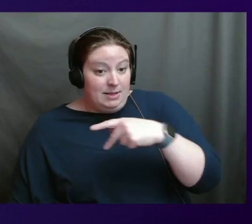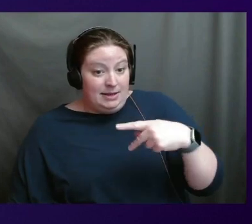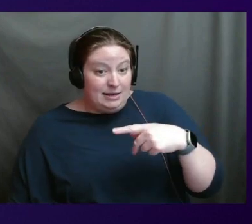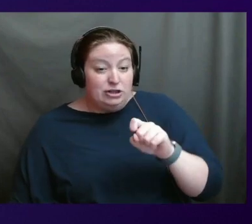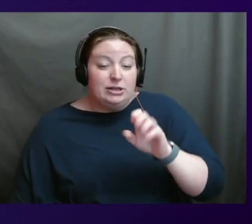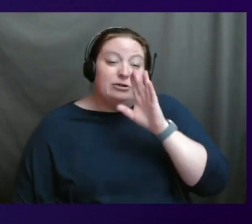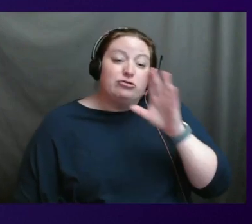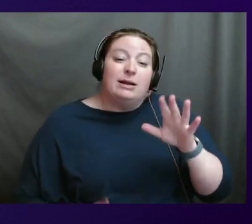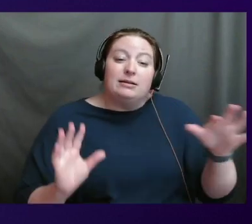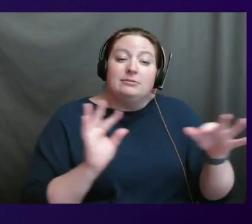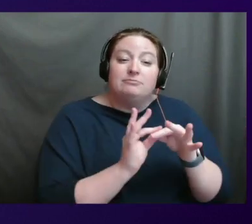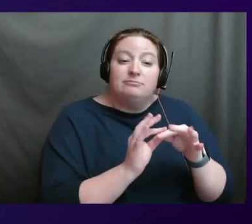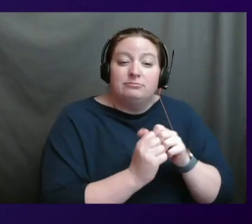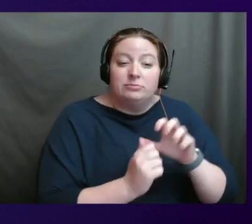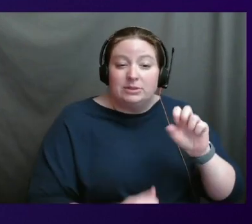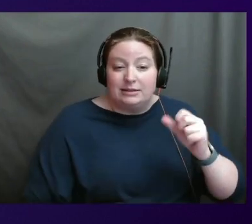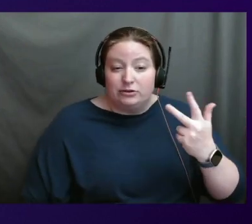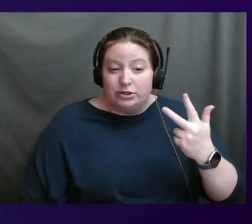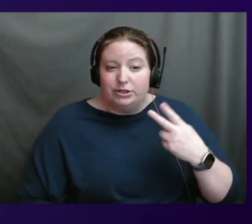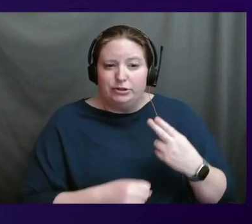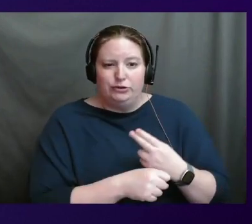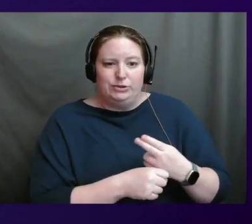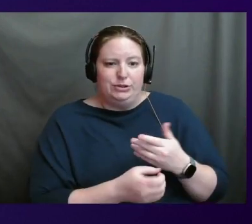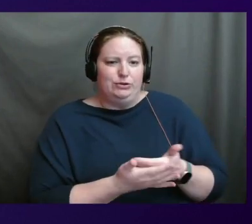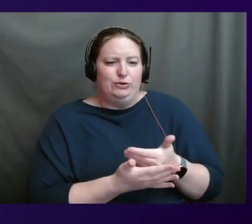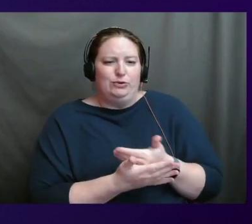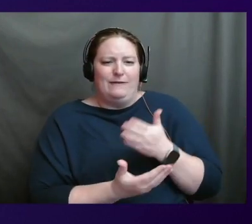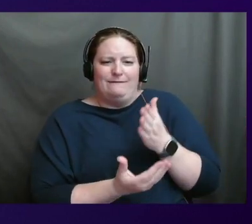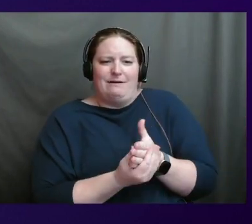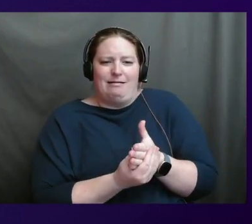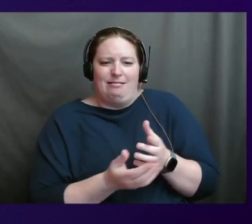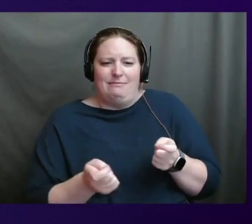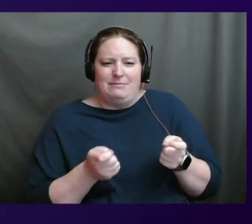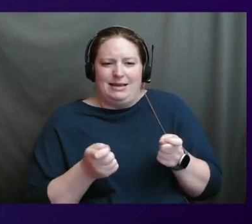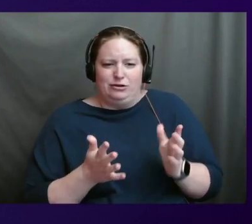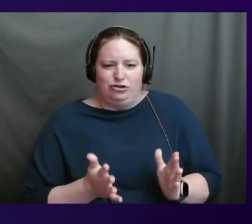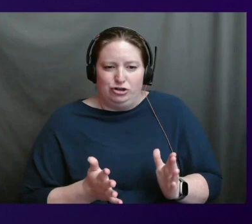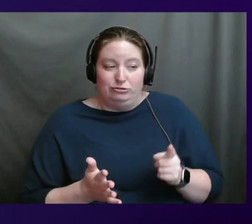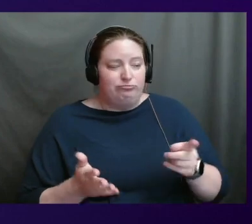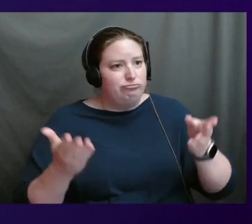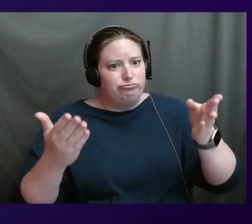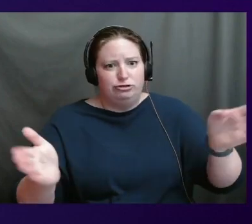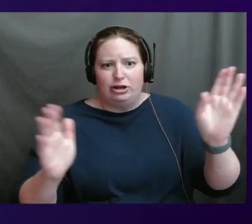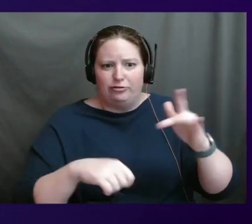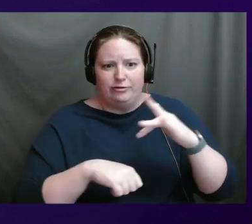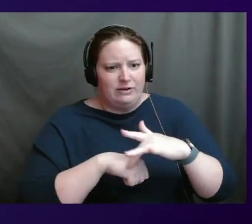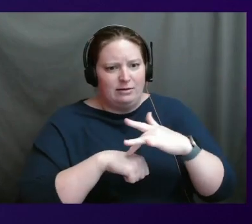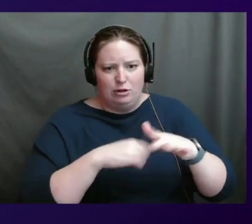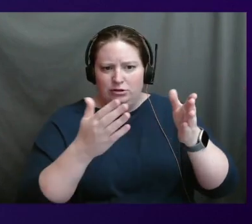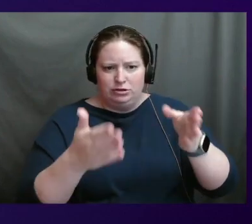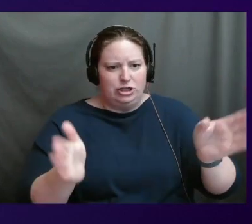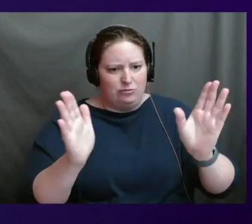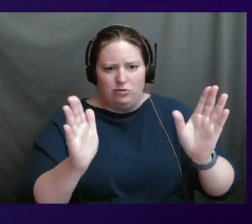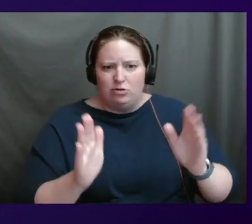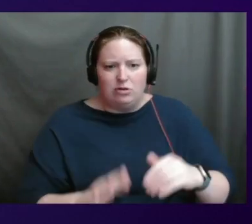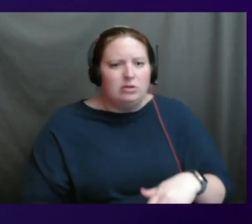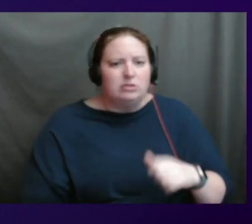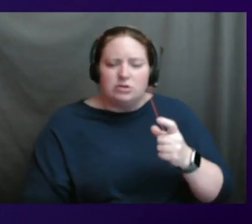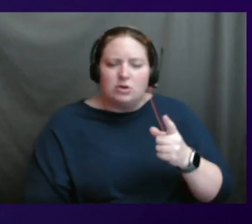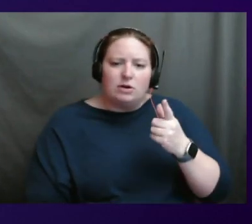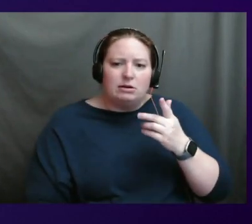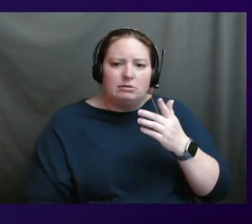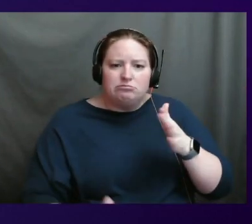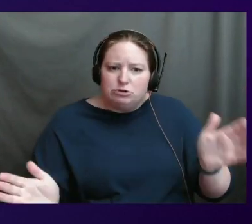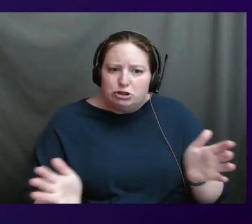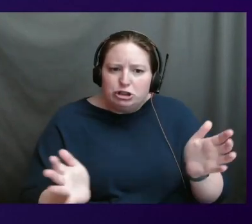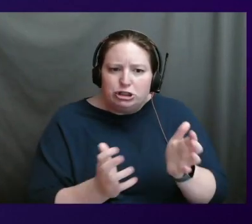S3 using the new file manager. Now, this is generally available, Nice. so I would encourage everyone to check this out. But